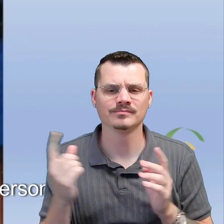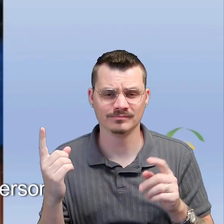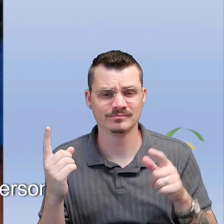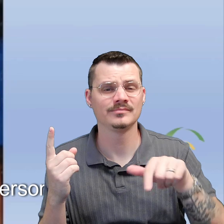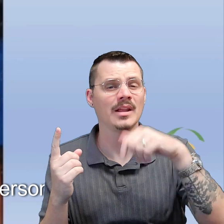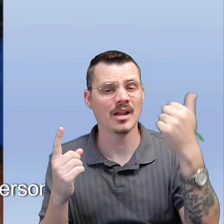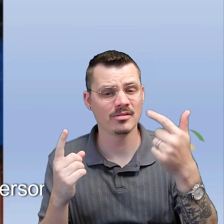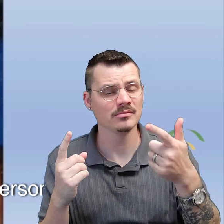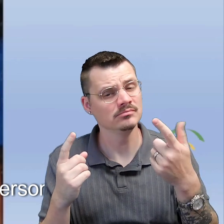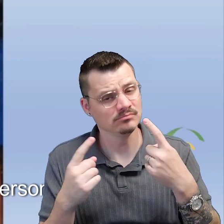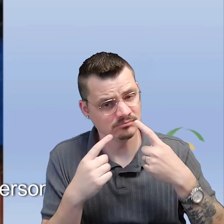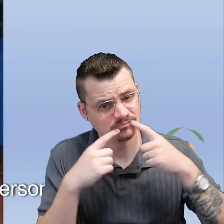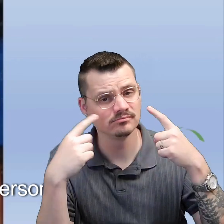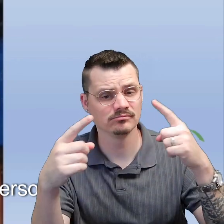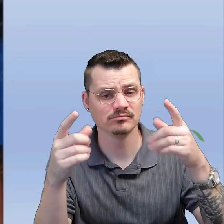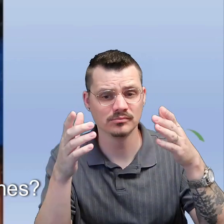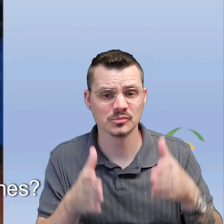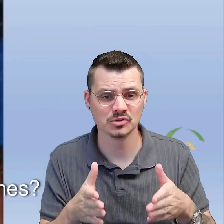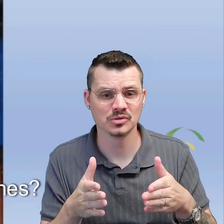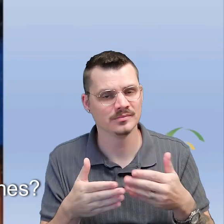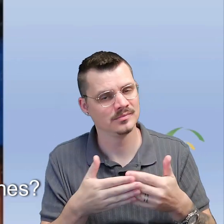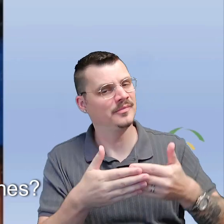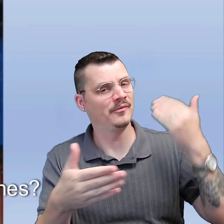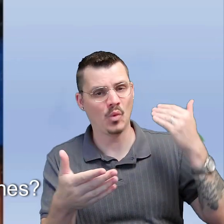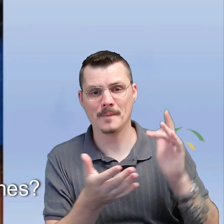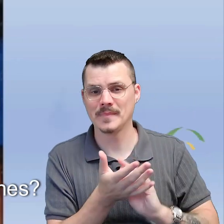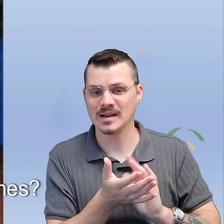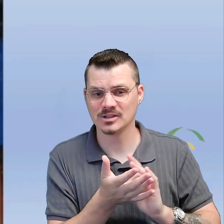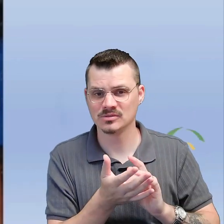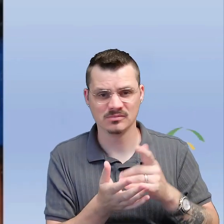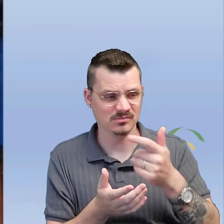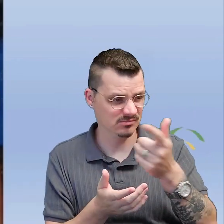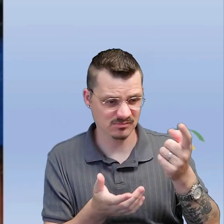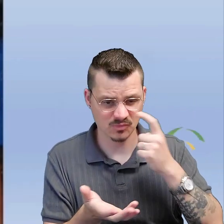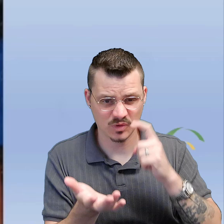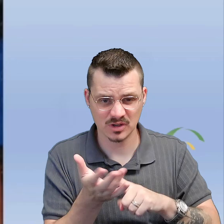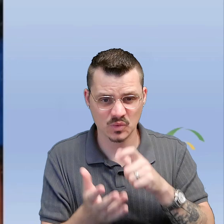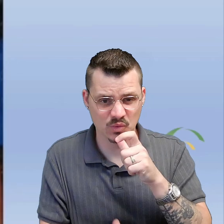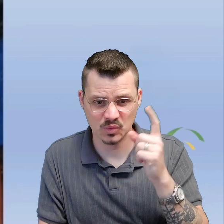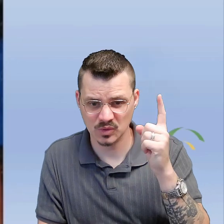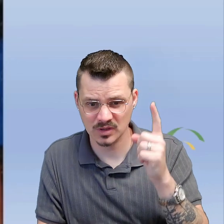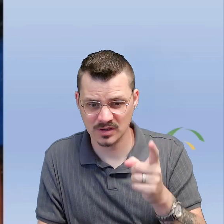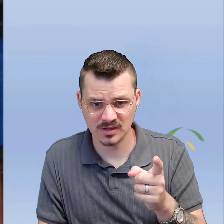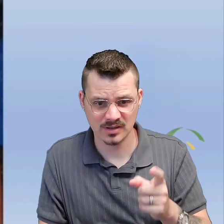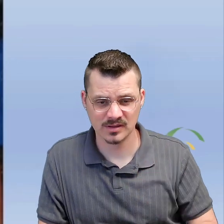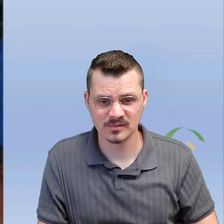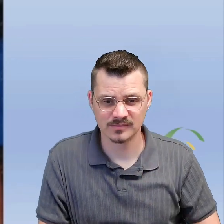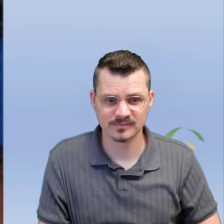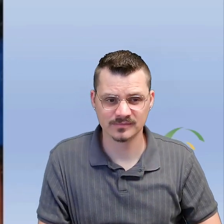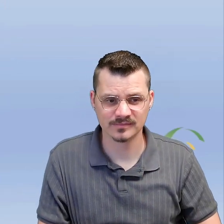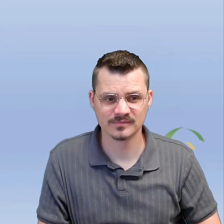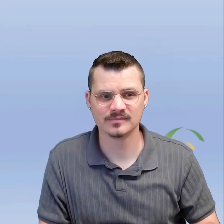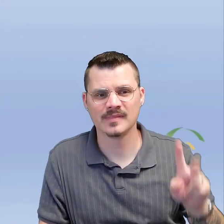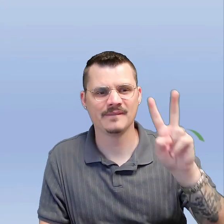How about another highly successful person in the years before there were medicines? Anybody recognize this gal?